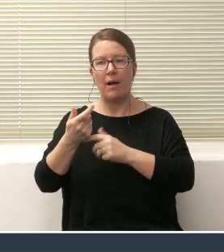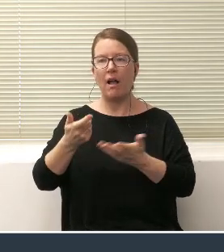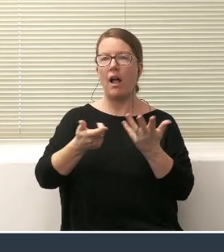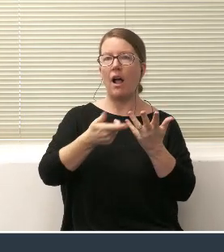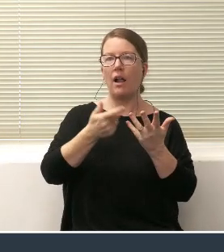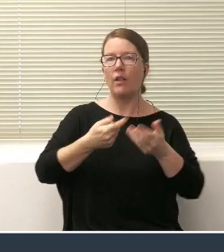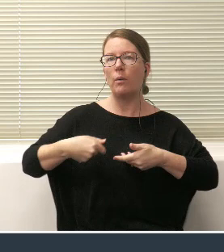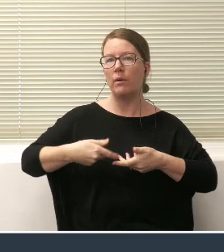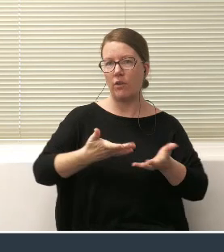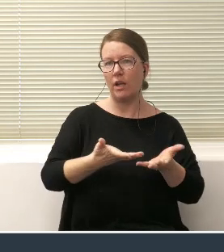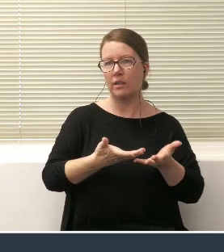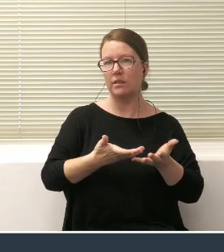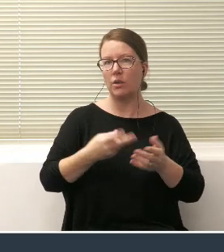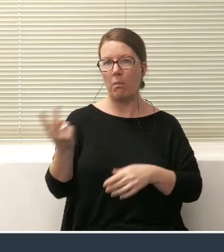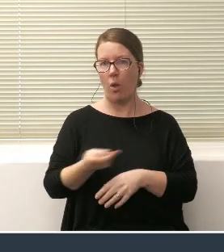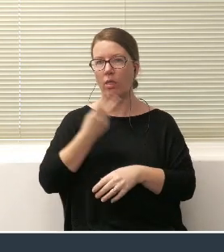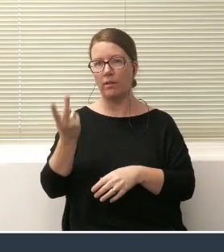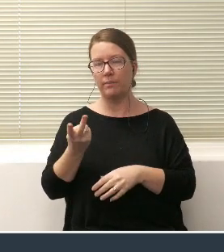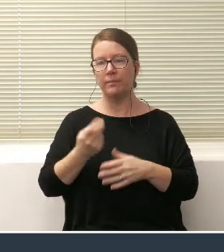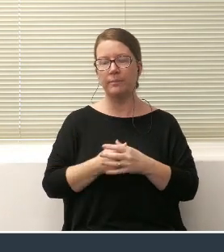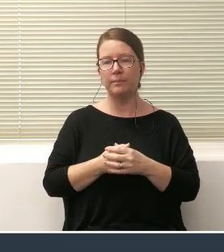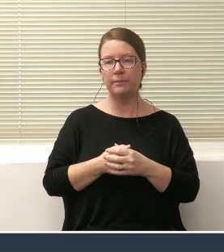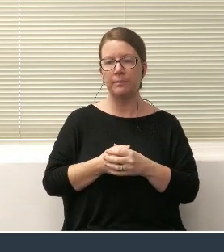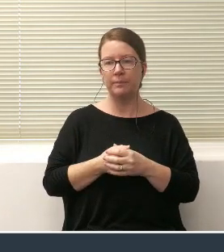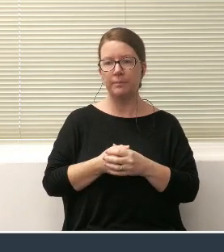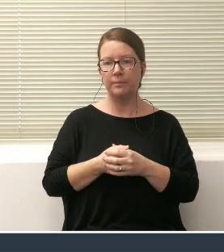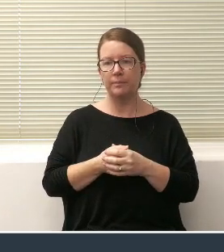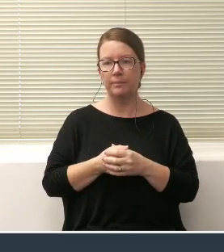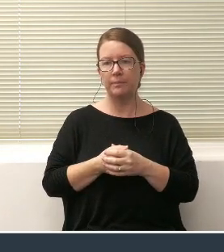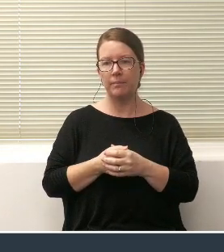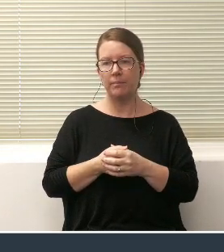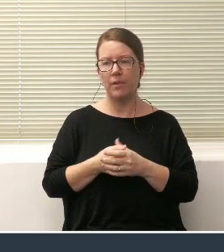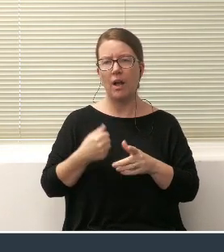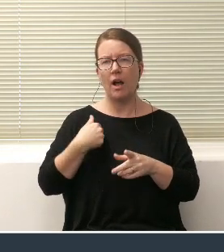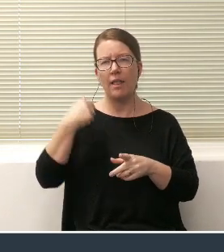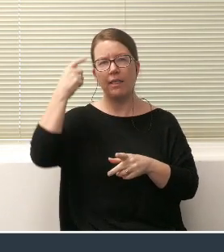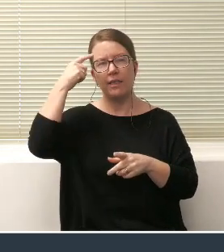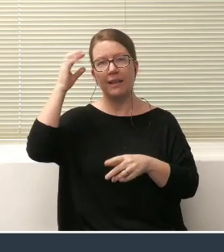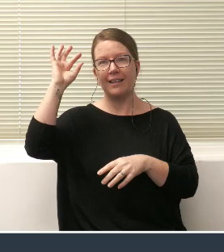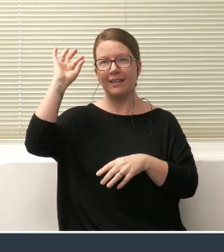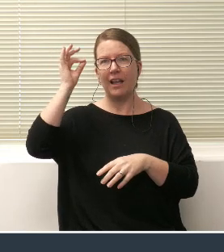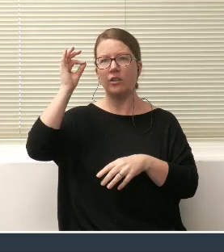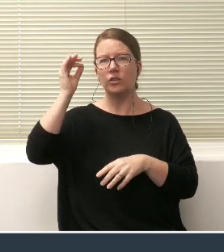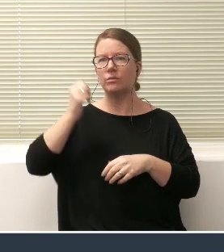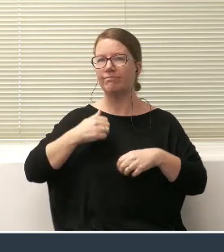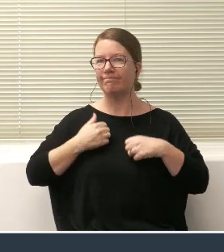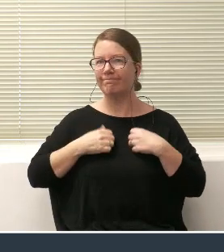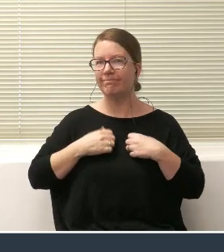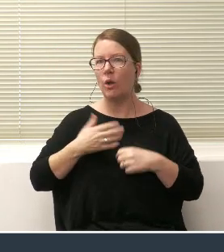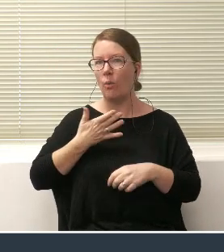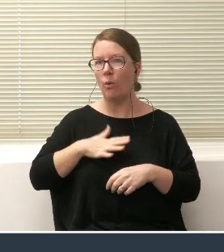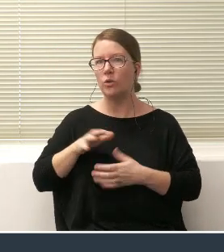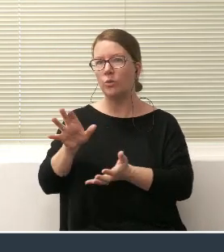other providers. So being that I think council's pretty keen to obviously retain